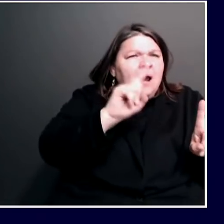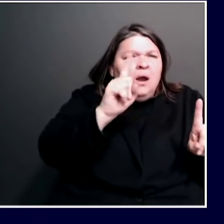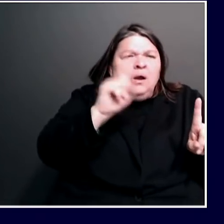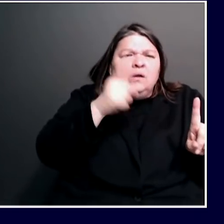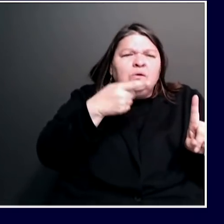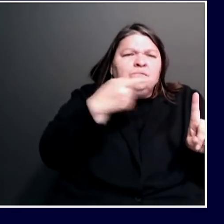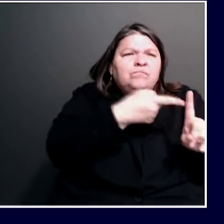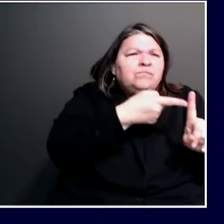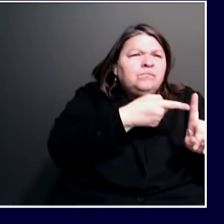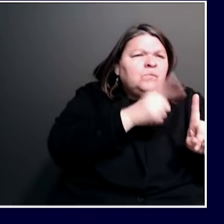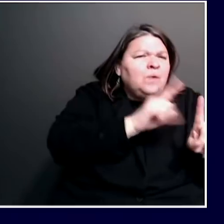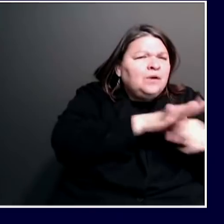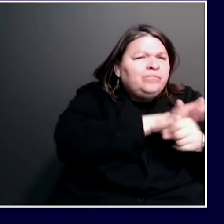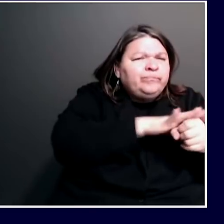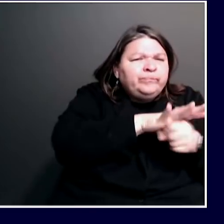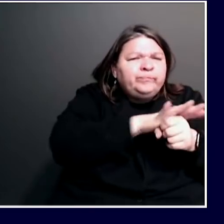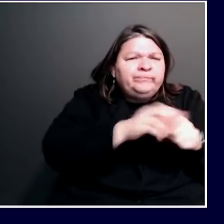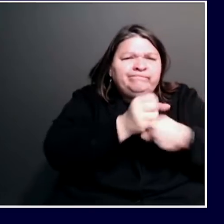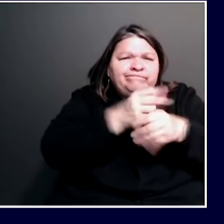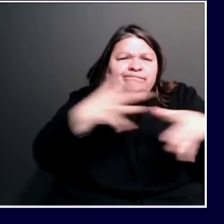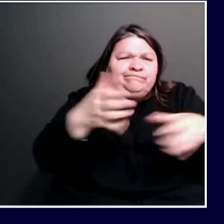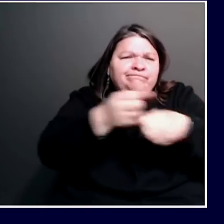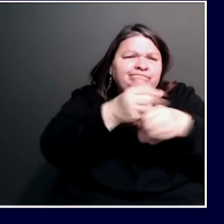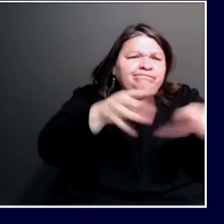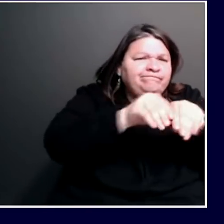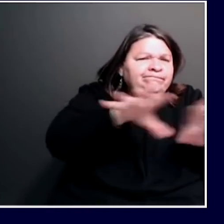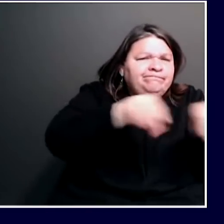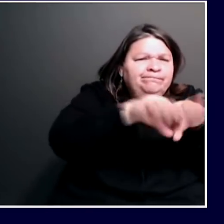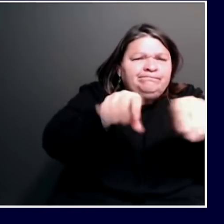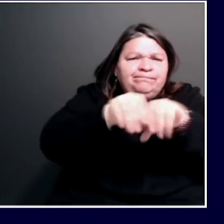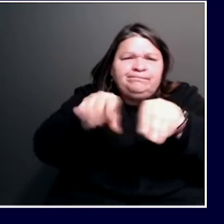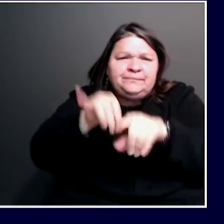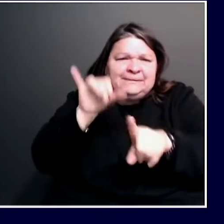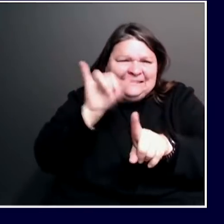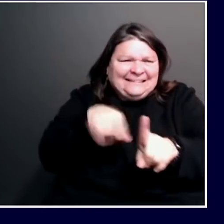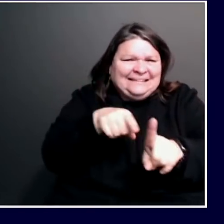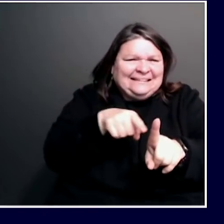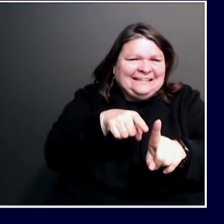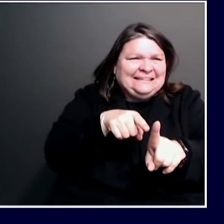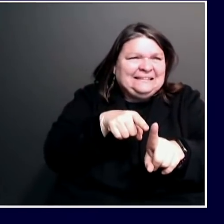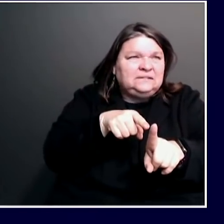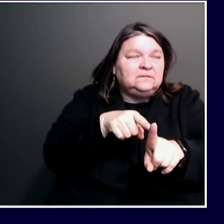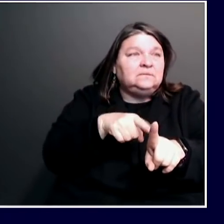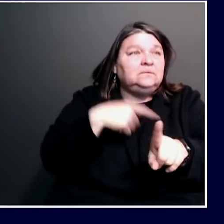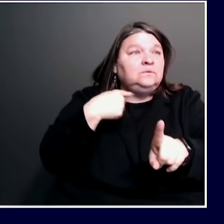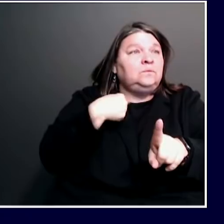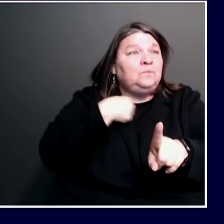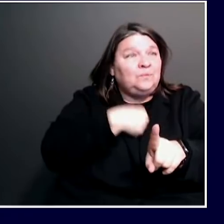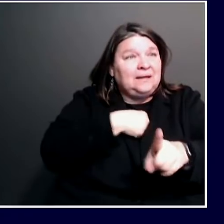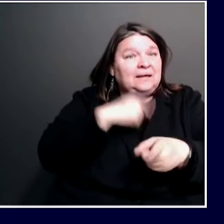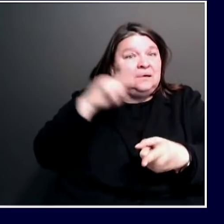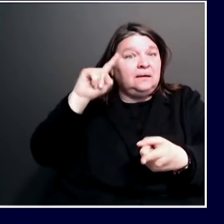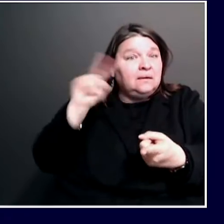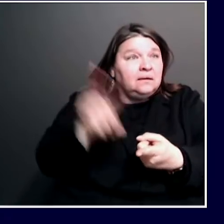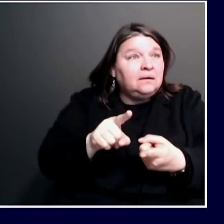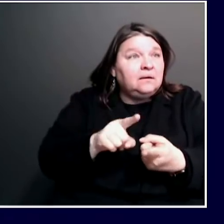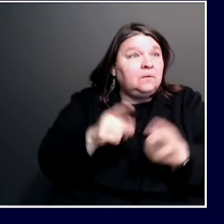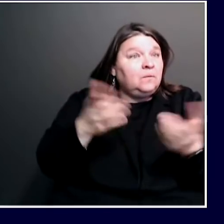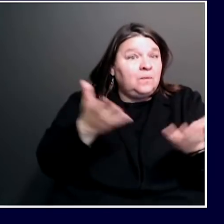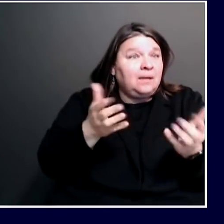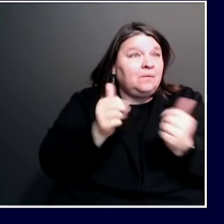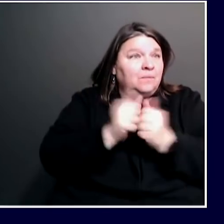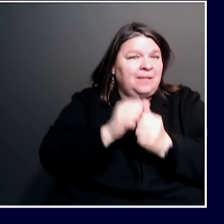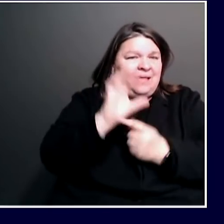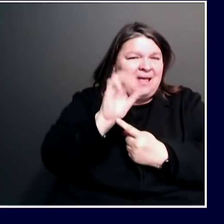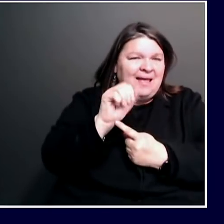surge, as well as more recently Omicron, we've had to pare back on case investigation, but we haven't turned it off entirely because we